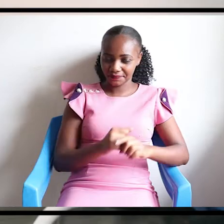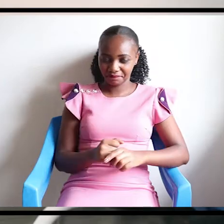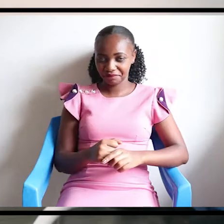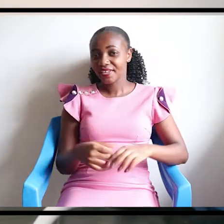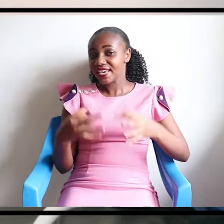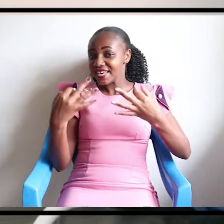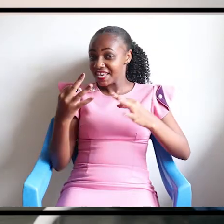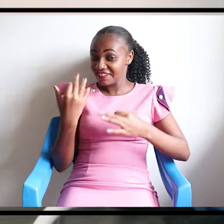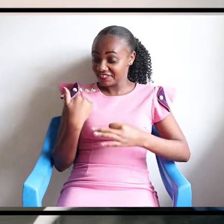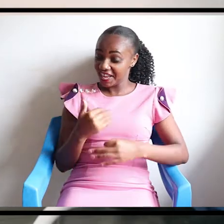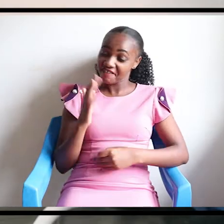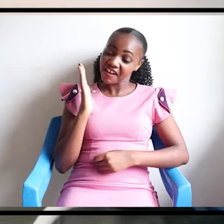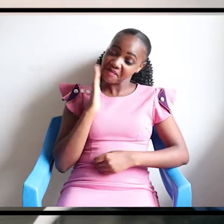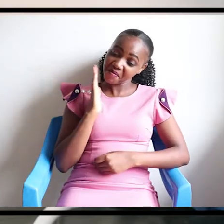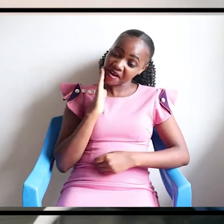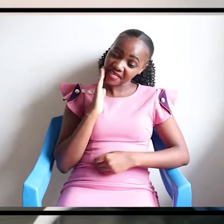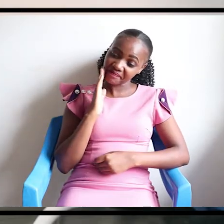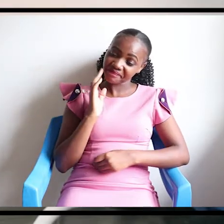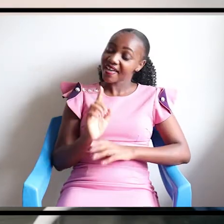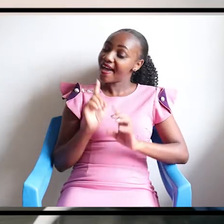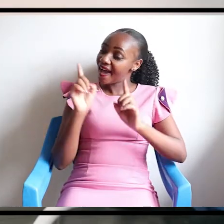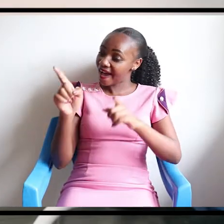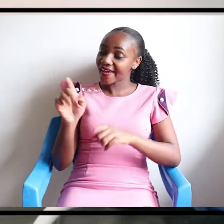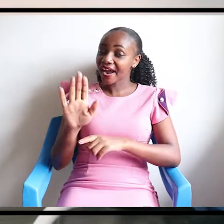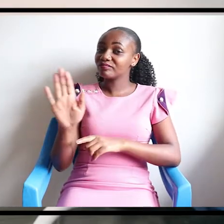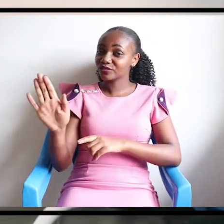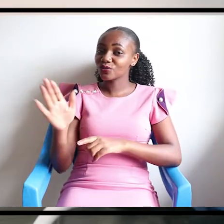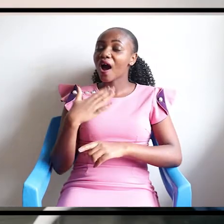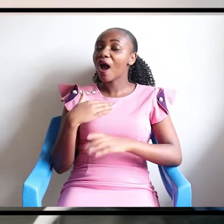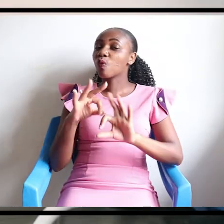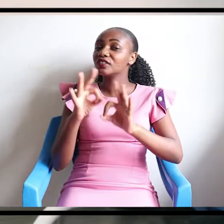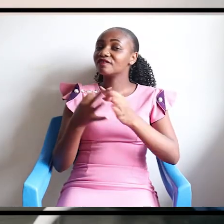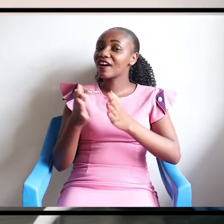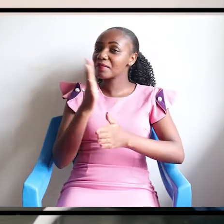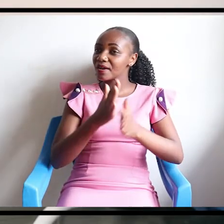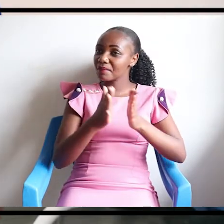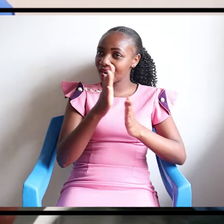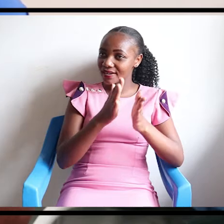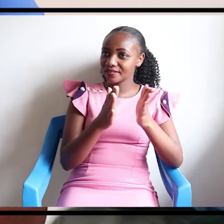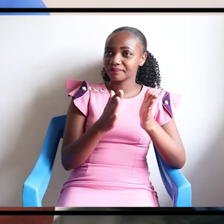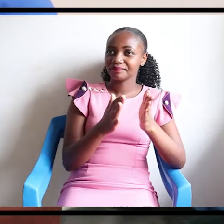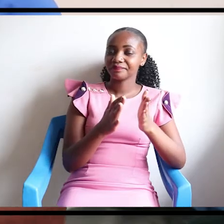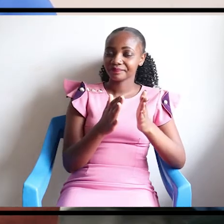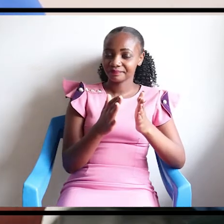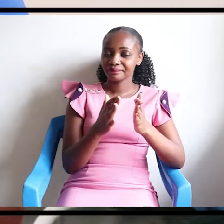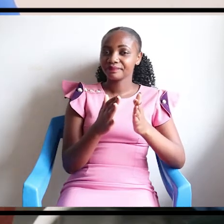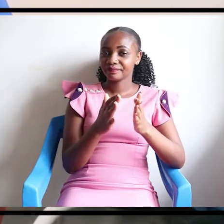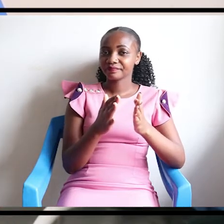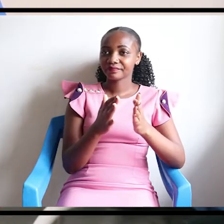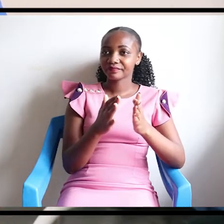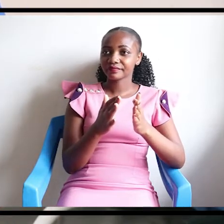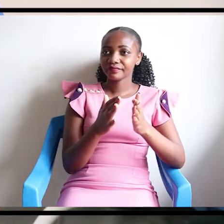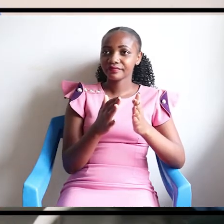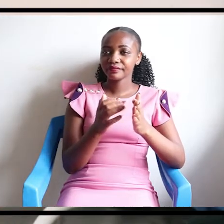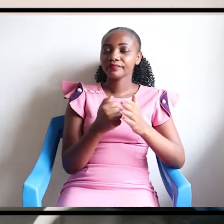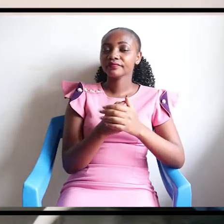mother, I've come to you for the family planning method, apart from the condom, which may not have a